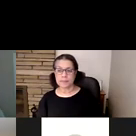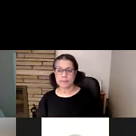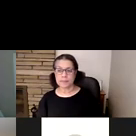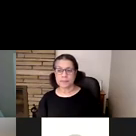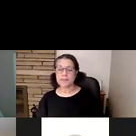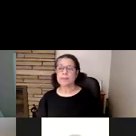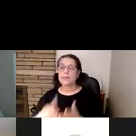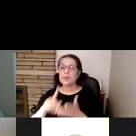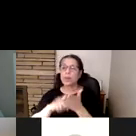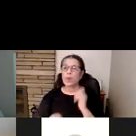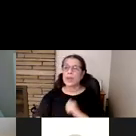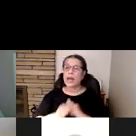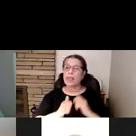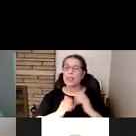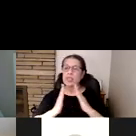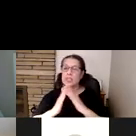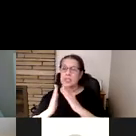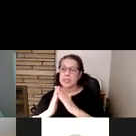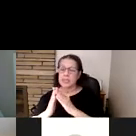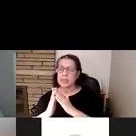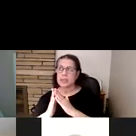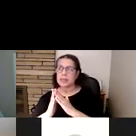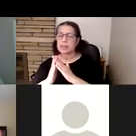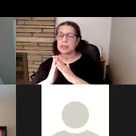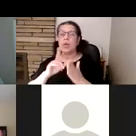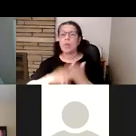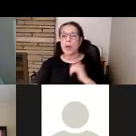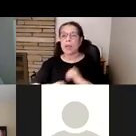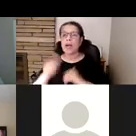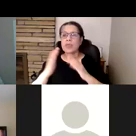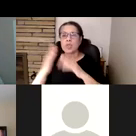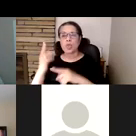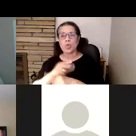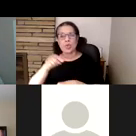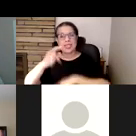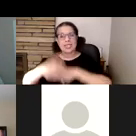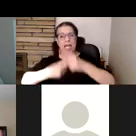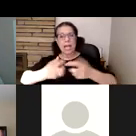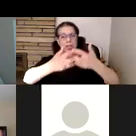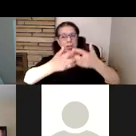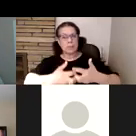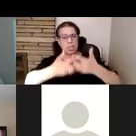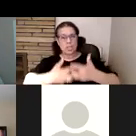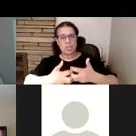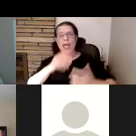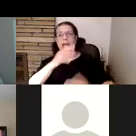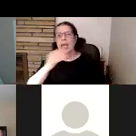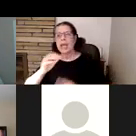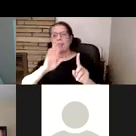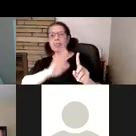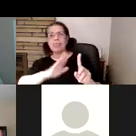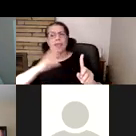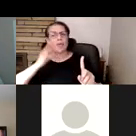are other cities that are using these type of fare vending machines, and what has their experience been with